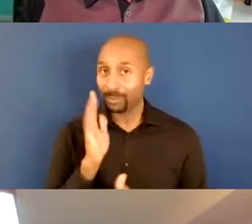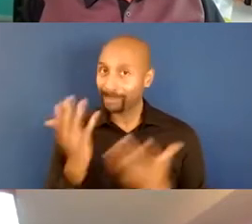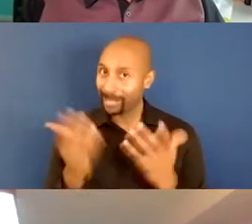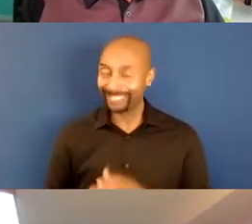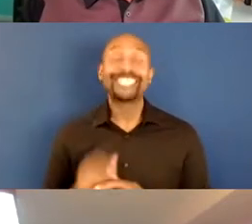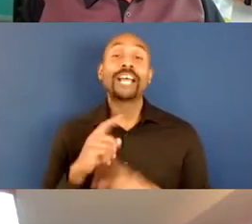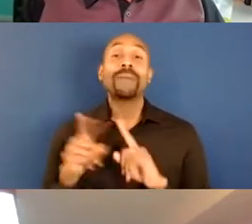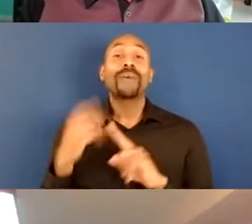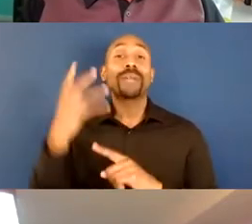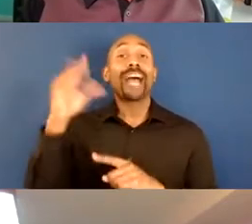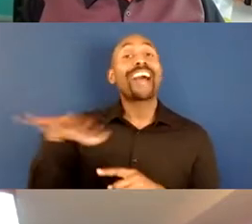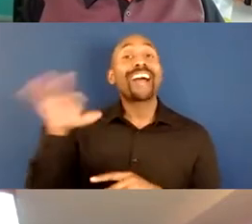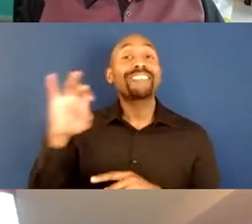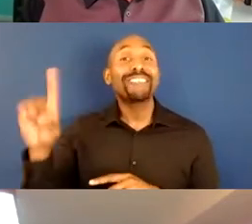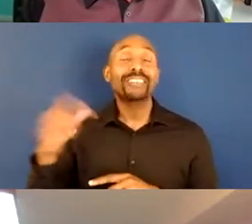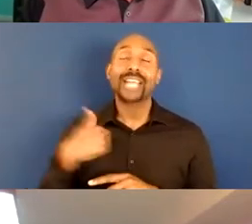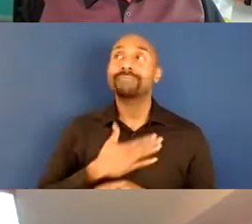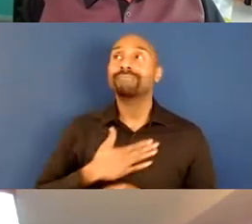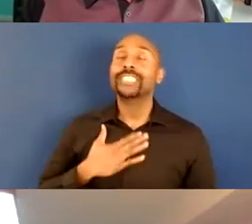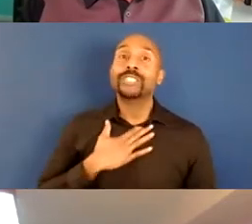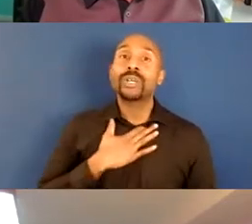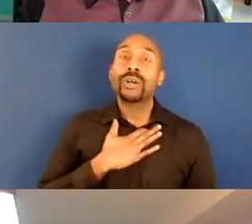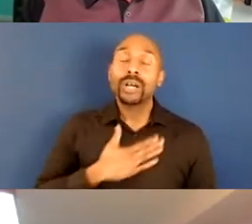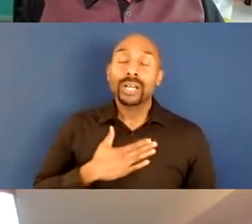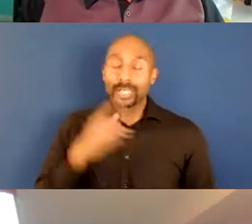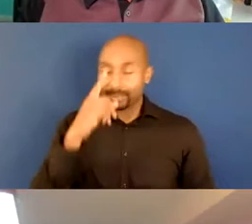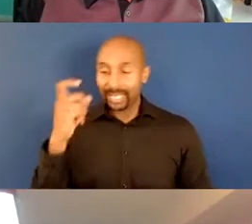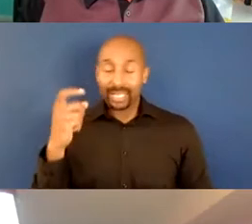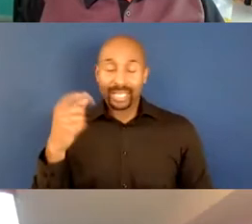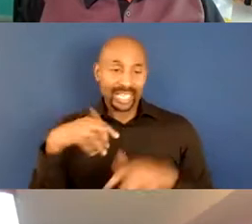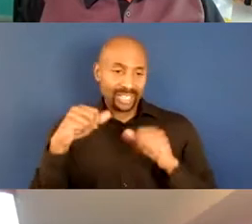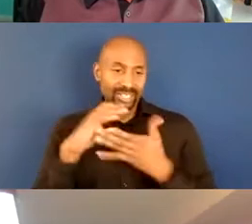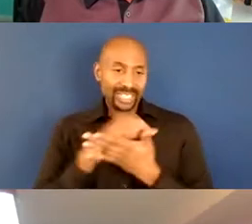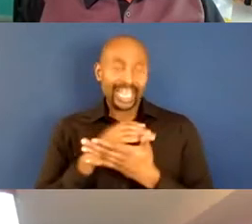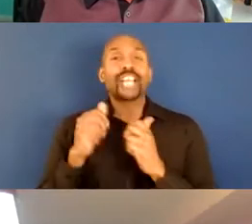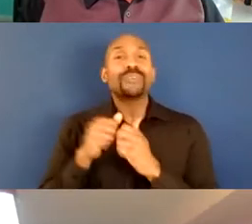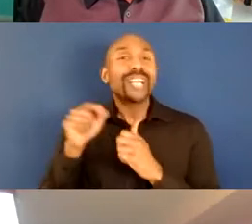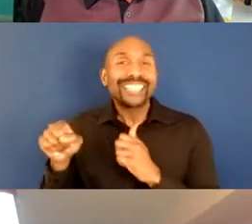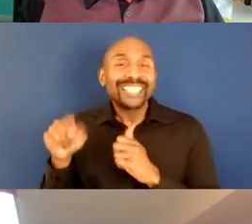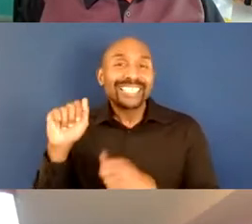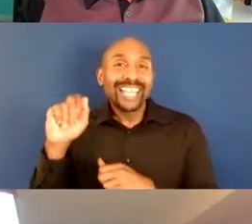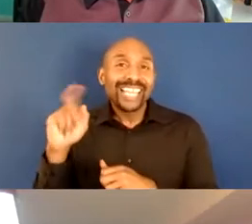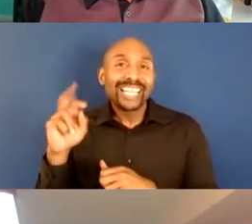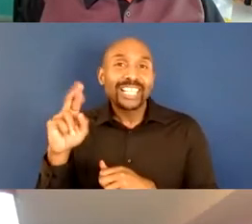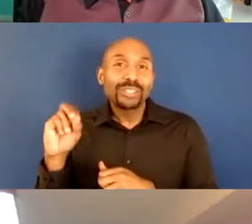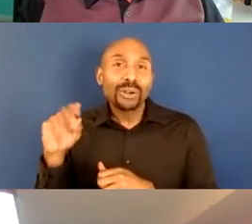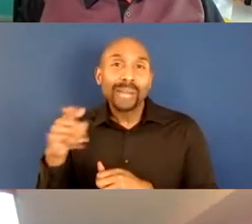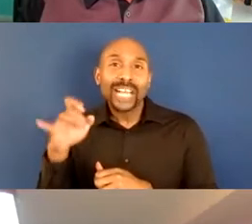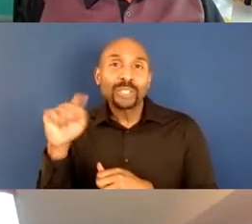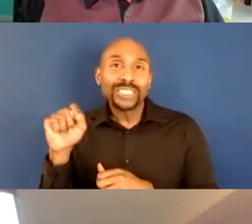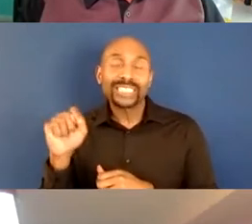out in the field, I was enjoying it so much. And because I had had this class with these anthropologists, a lot of them were saying, you know, multiple